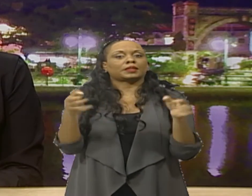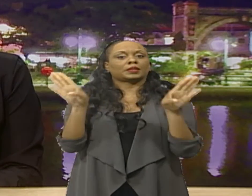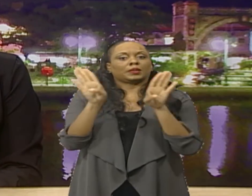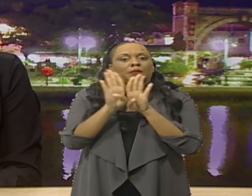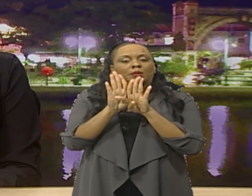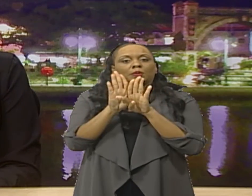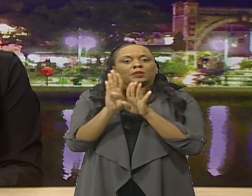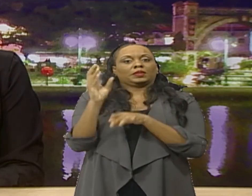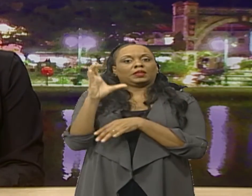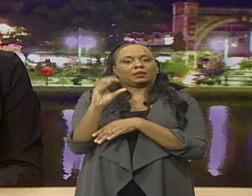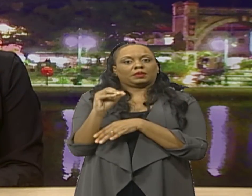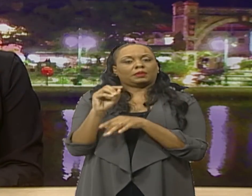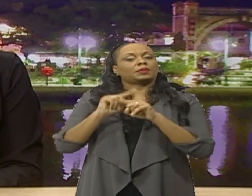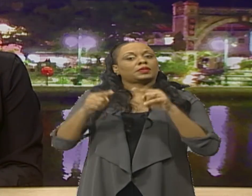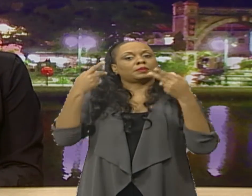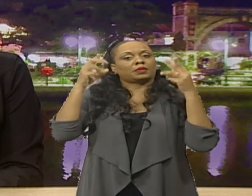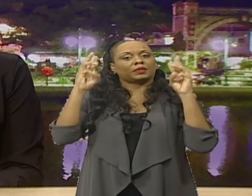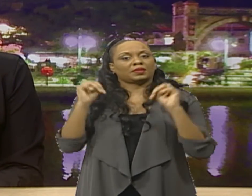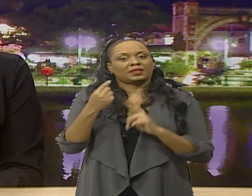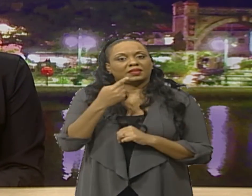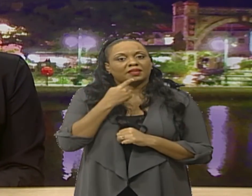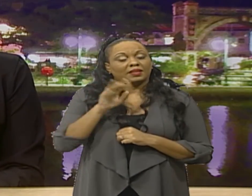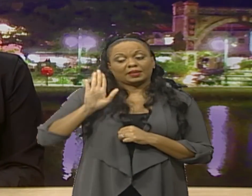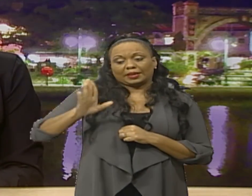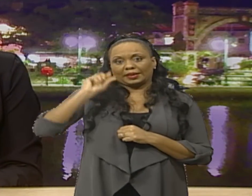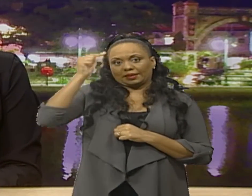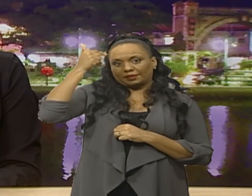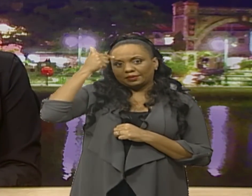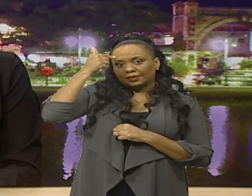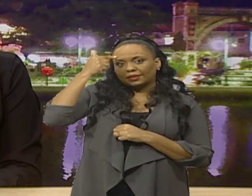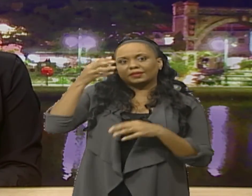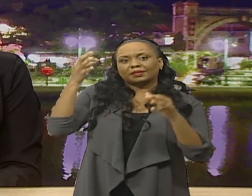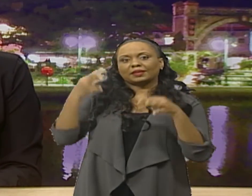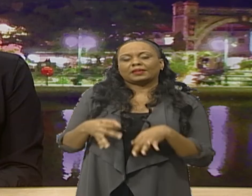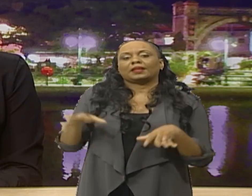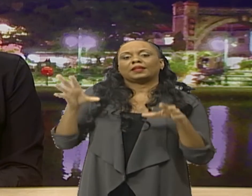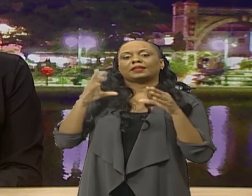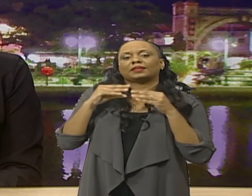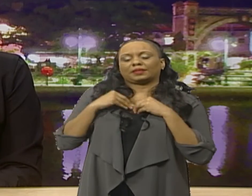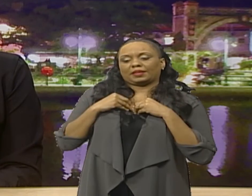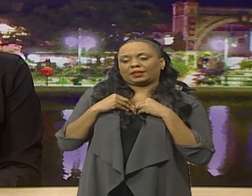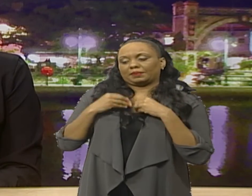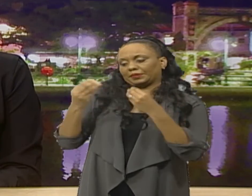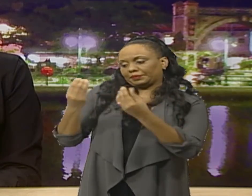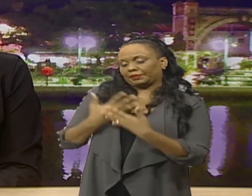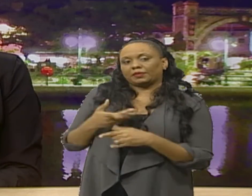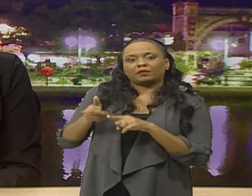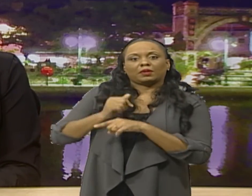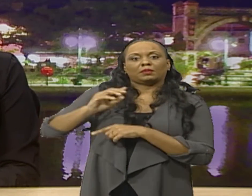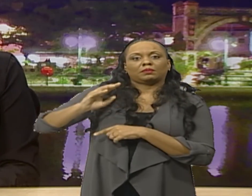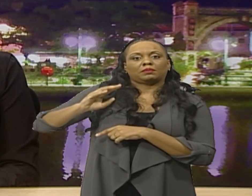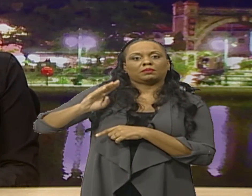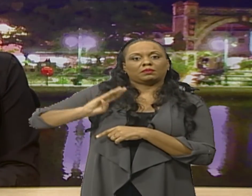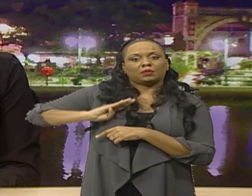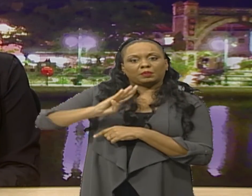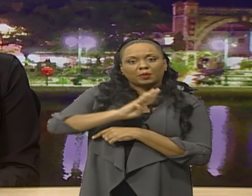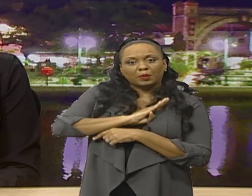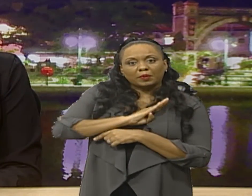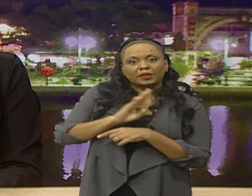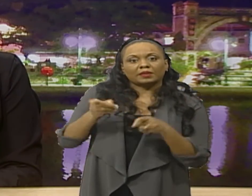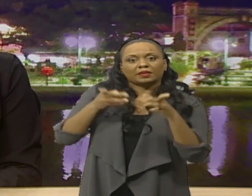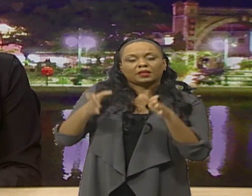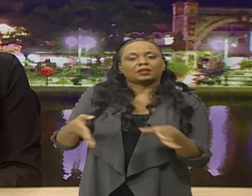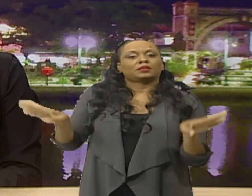loss-making enterprise. Prime Minister Dr. Keith Rowley says his administration decided to accept the recommendations of the Board of